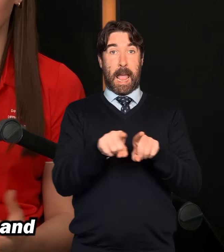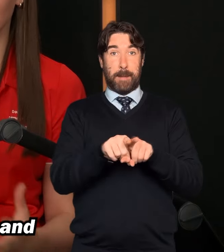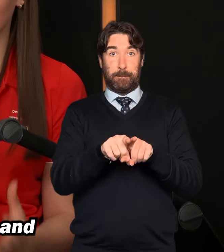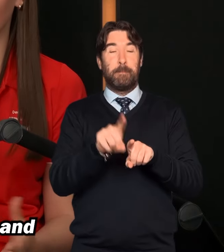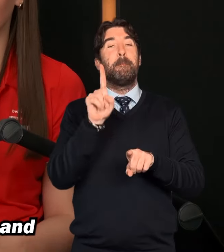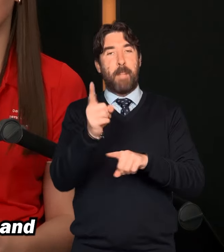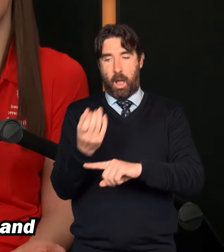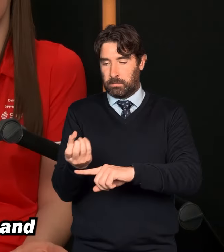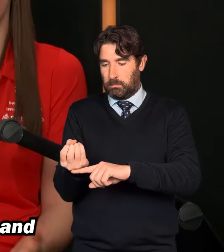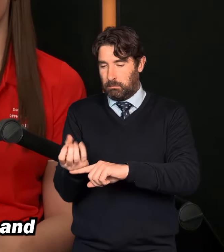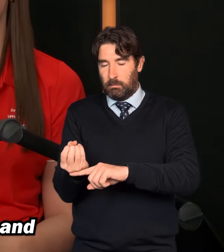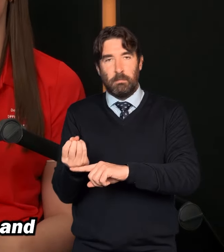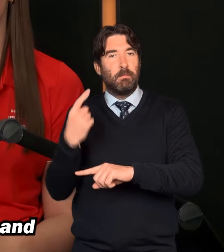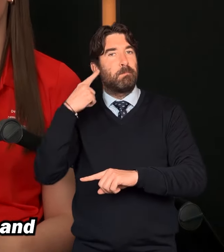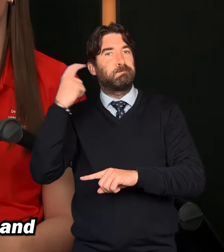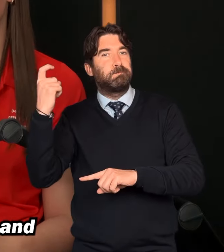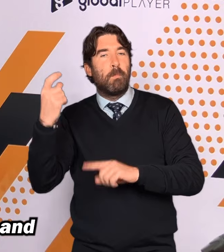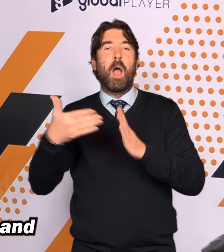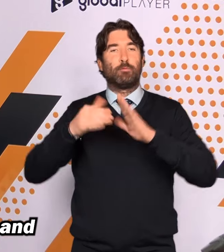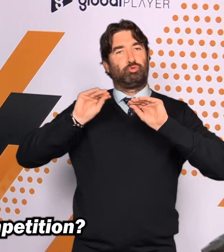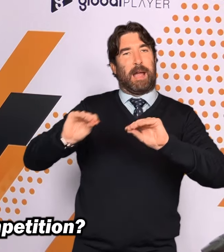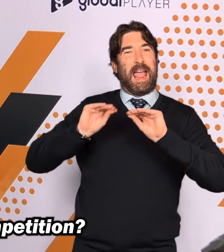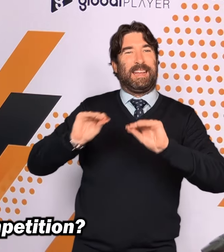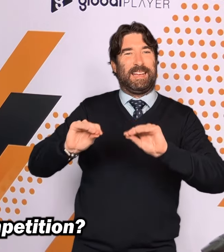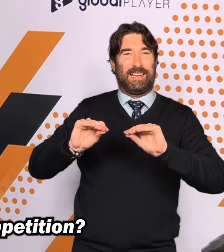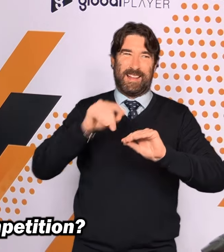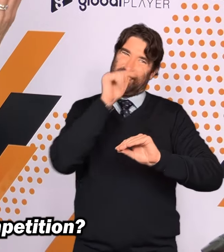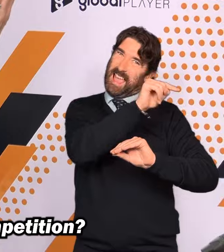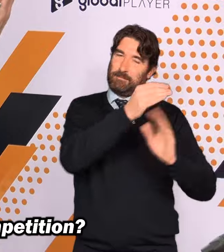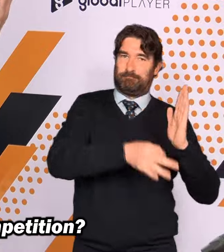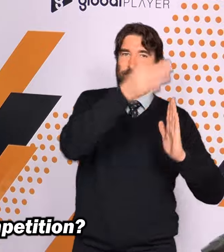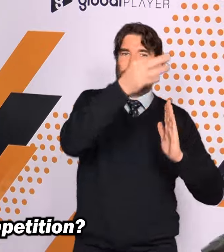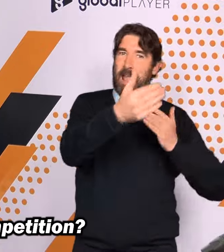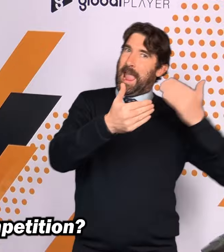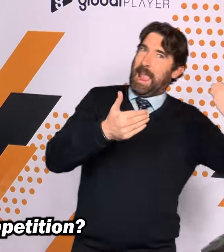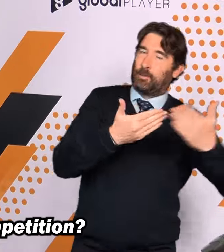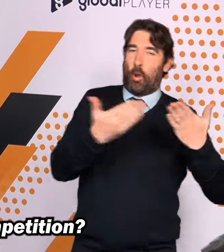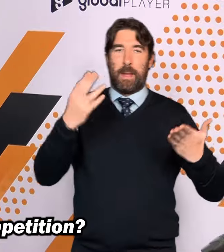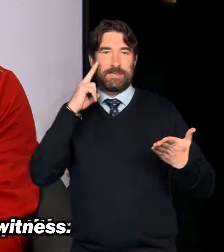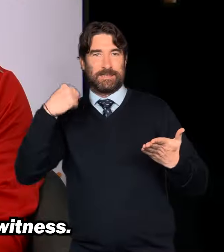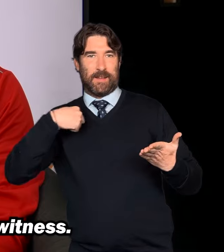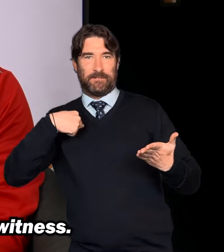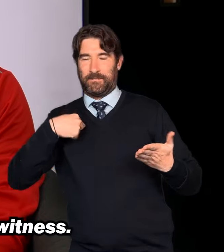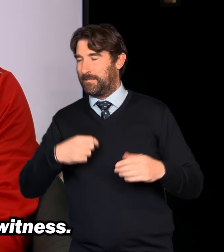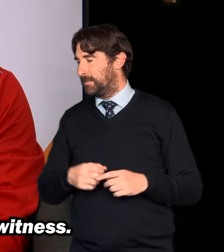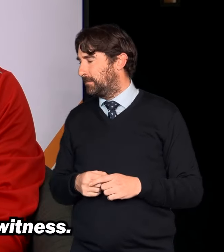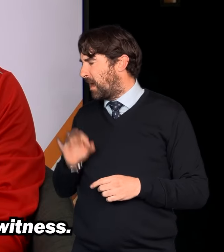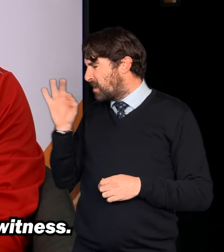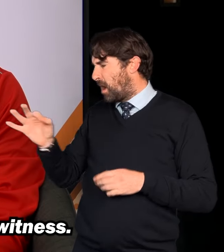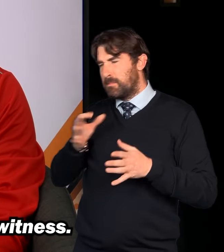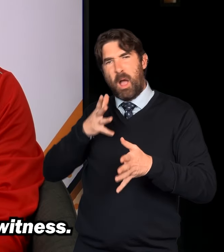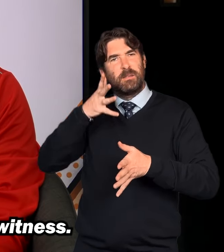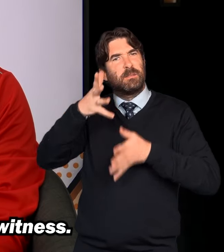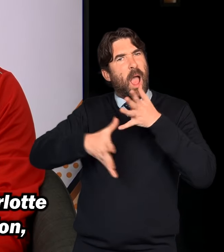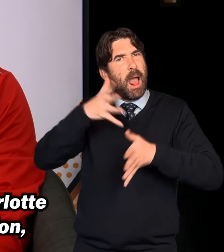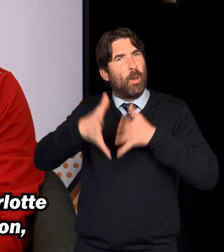It's just the starting and the training, I guess. And is there sign language used around the competition? Yeah, so it's actually an